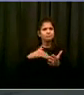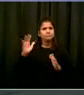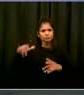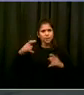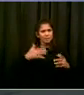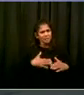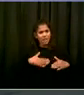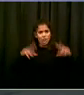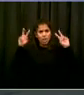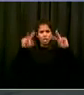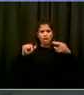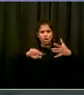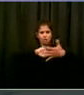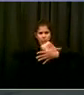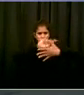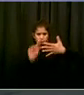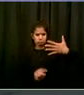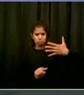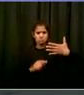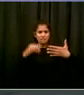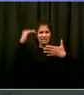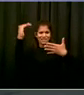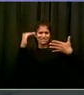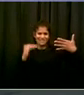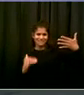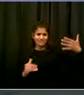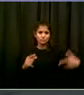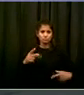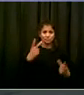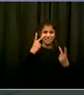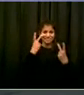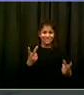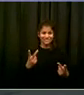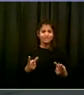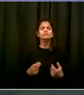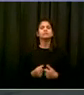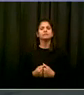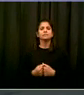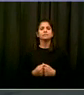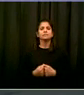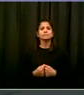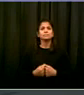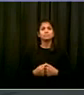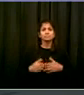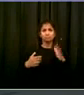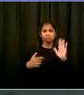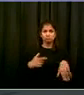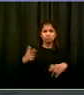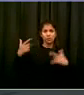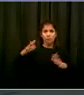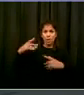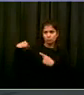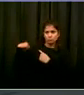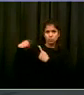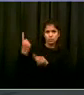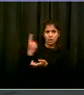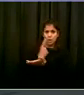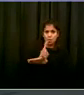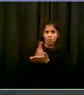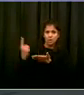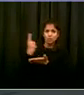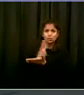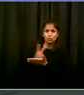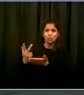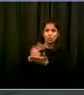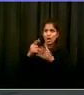obviously, given that we have now for weeks been warning of this potential, we hope and believe the vast majority of residents of